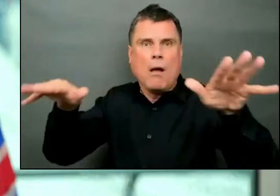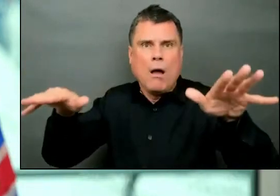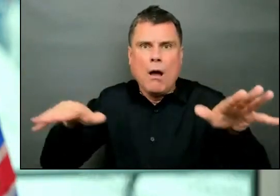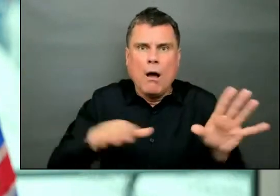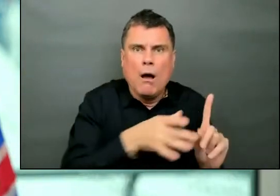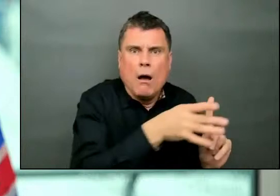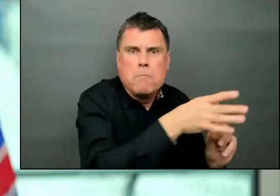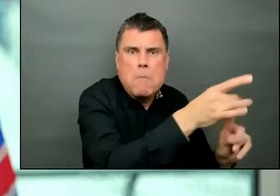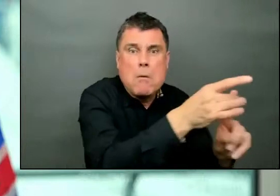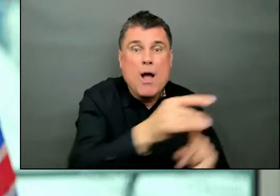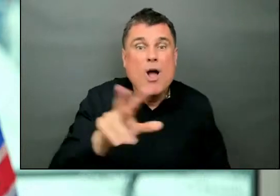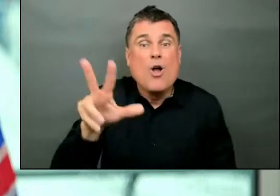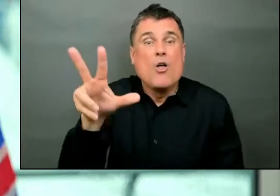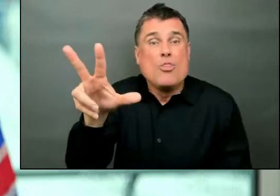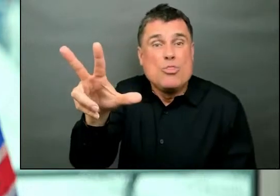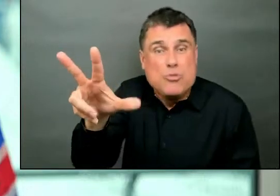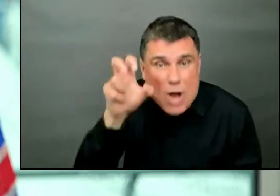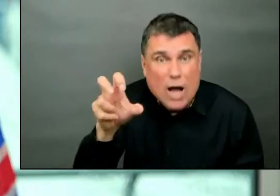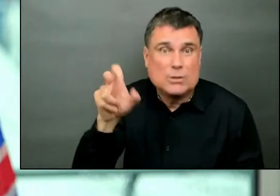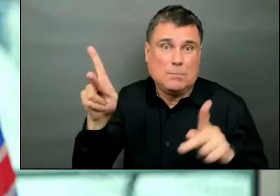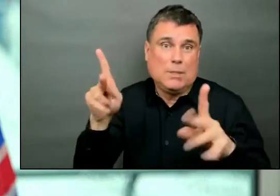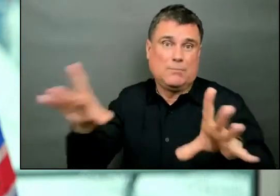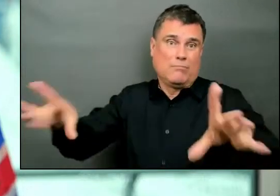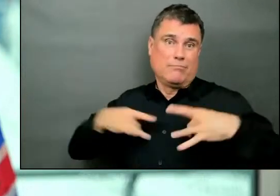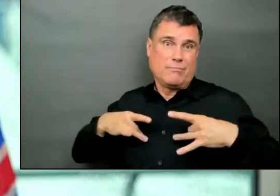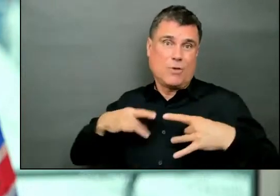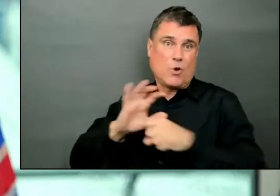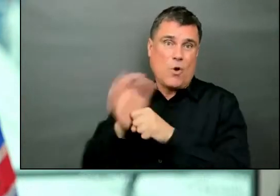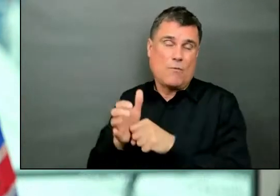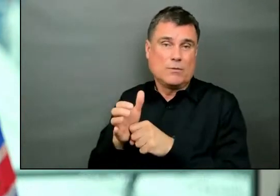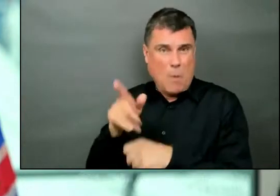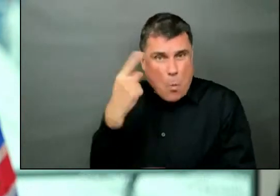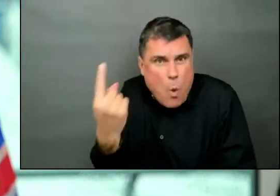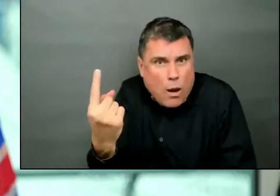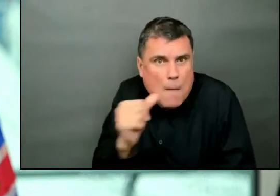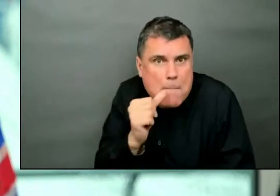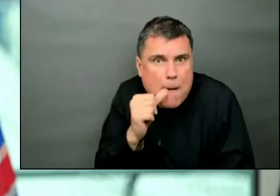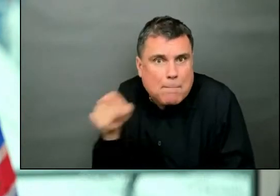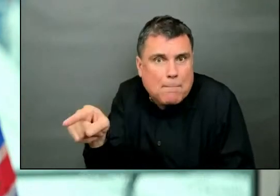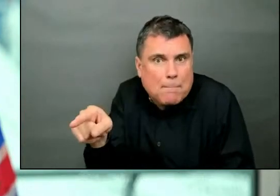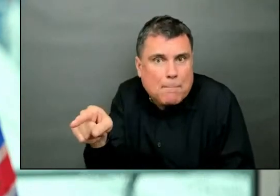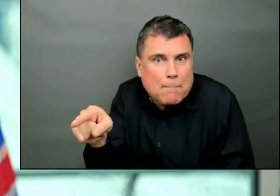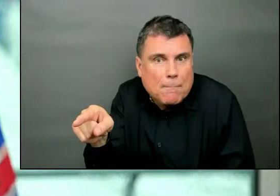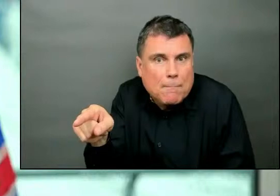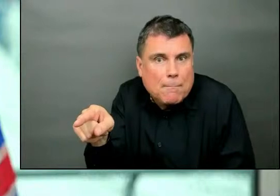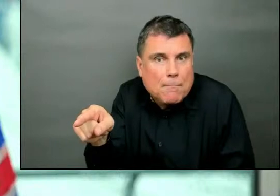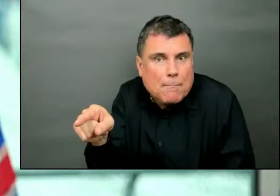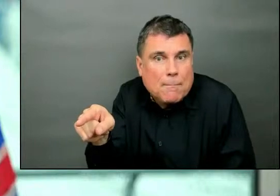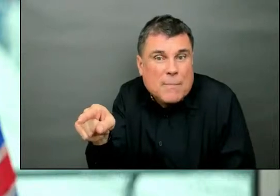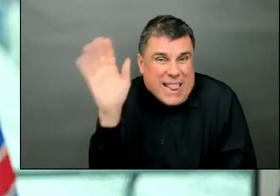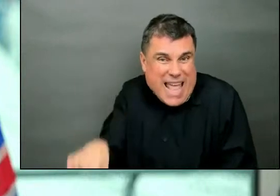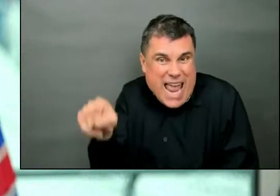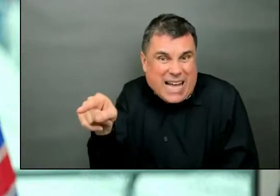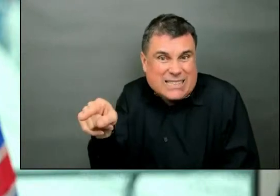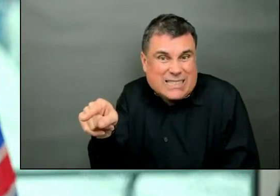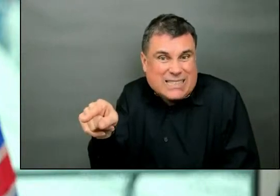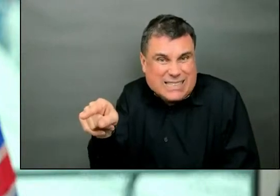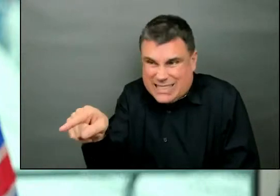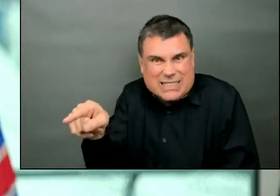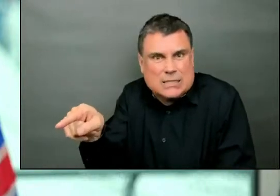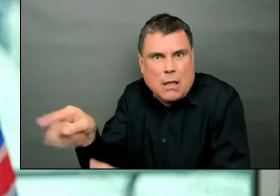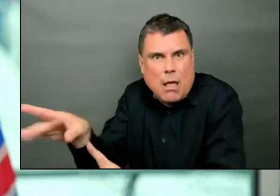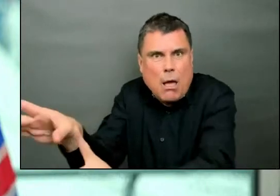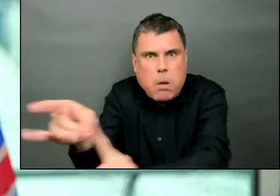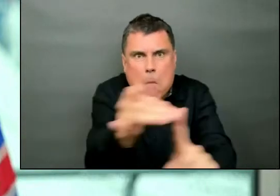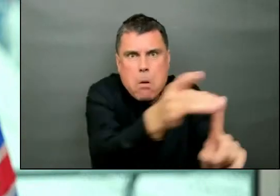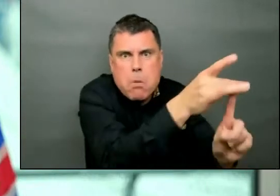of other workplaces, and in families. So these are the things that the chains of transmission we need to stop as soon as we